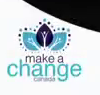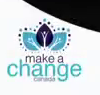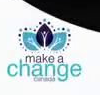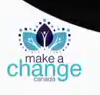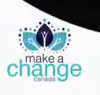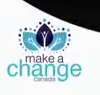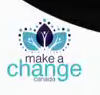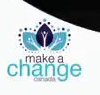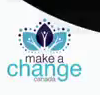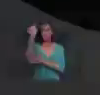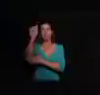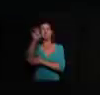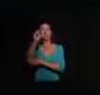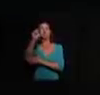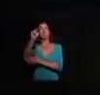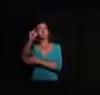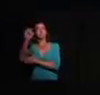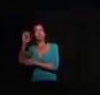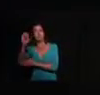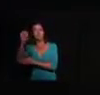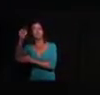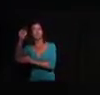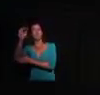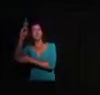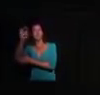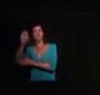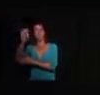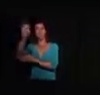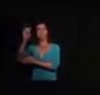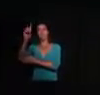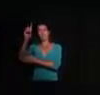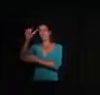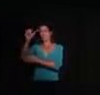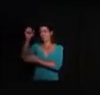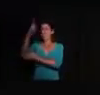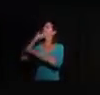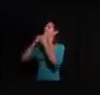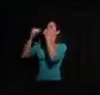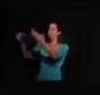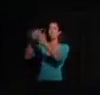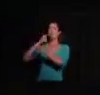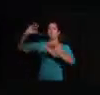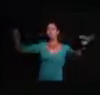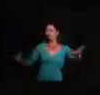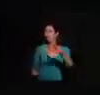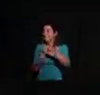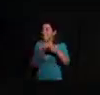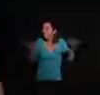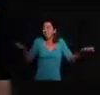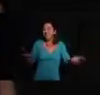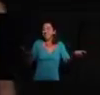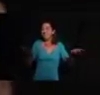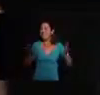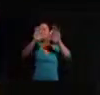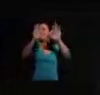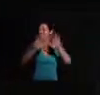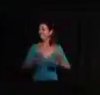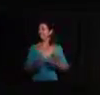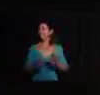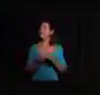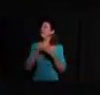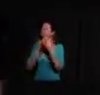Canada, Anne-Marie Edgar. Thank you so much for joining us tonight, Anne-Marie. Thank